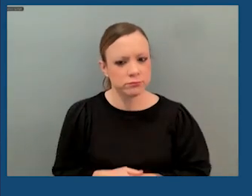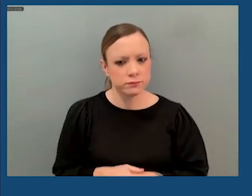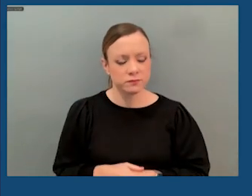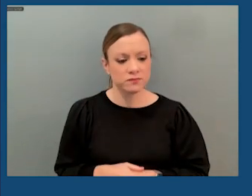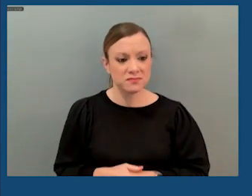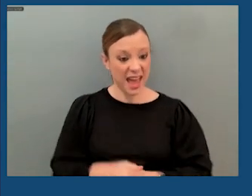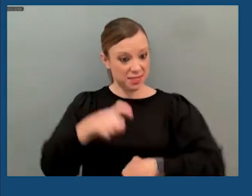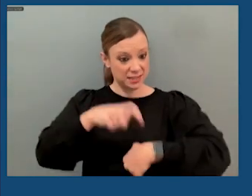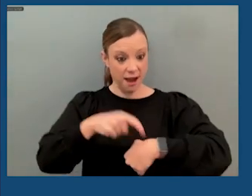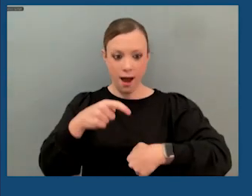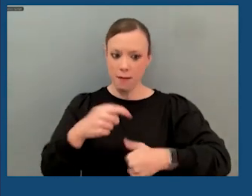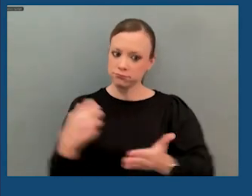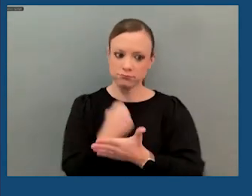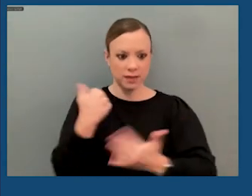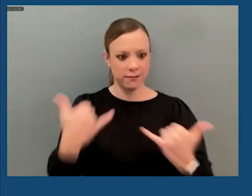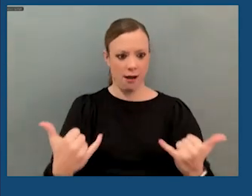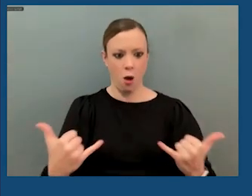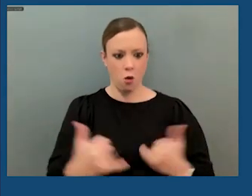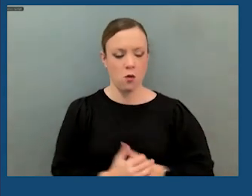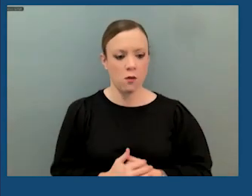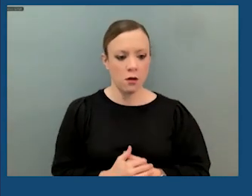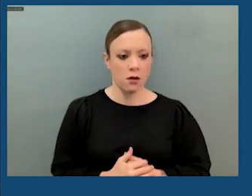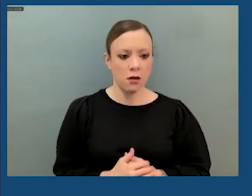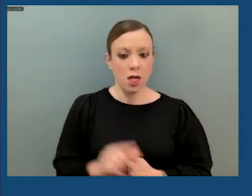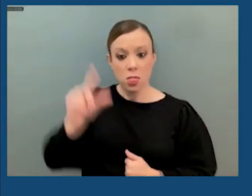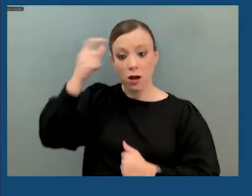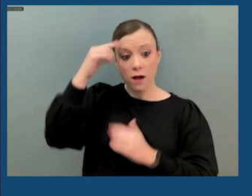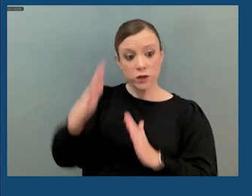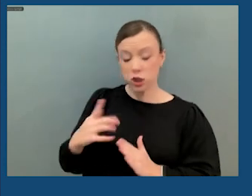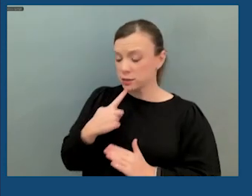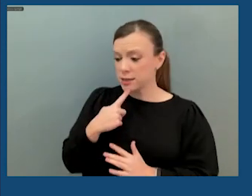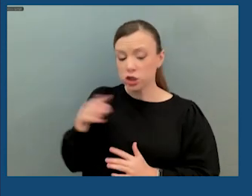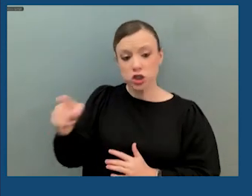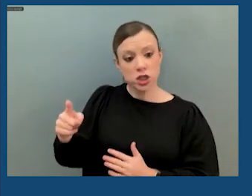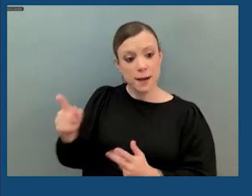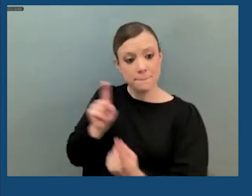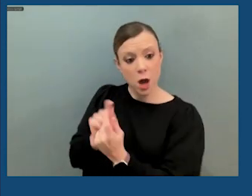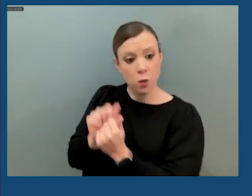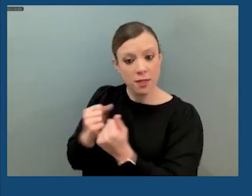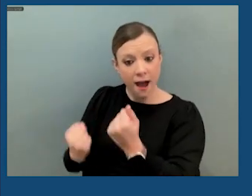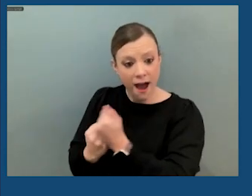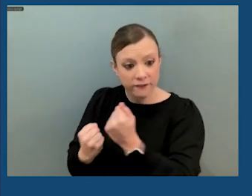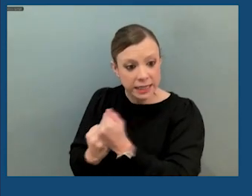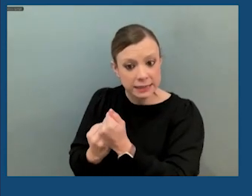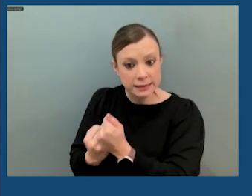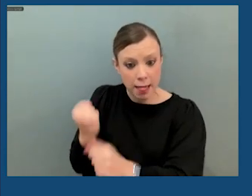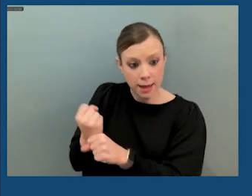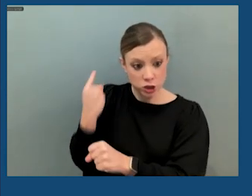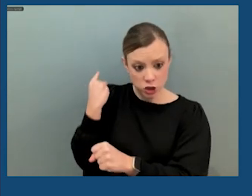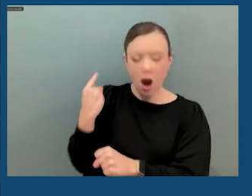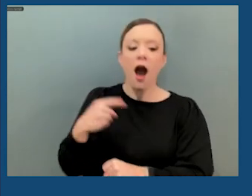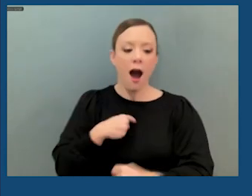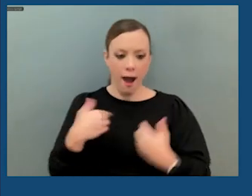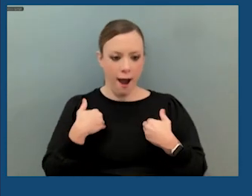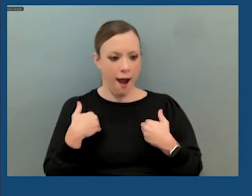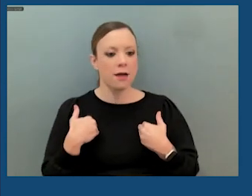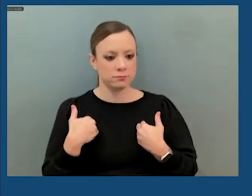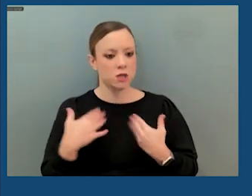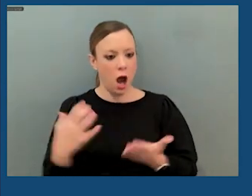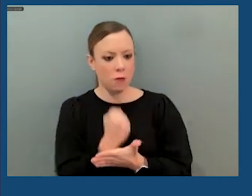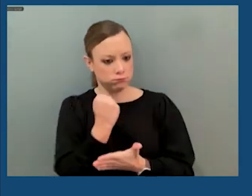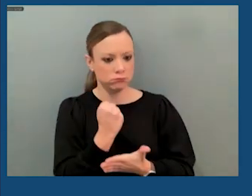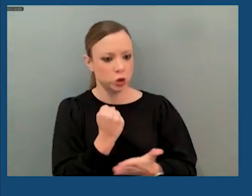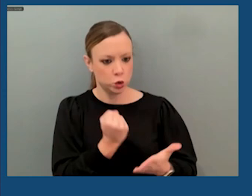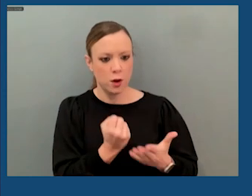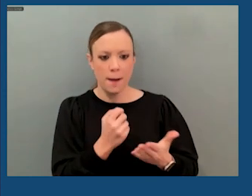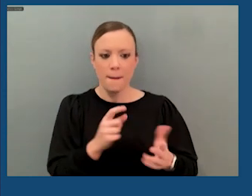was, like the governor mentioned, she met with advocates and talked from last year. I, too, had an opportunity to do that. It really is unifying to